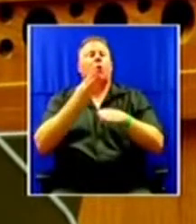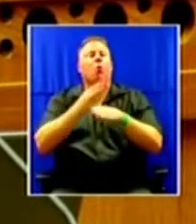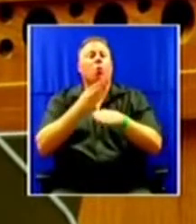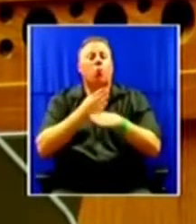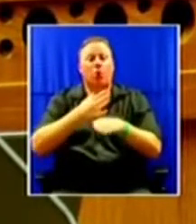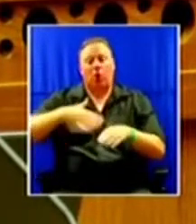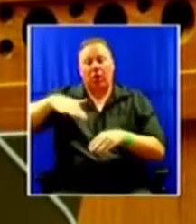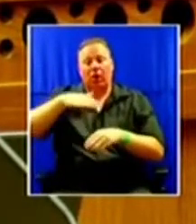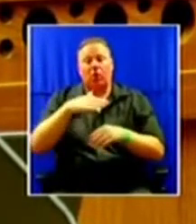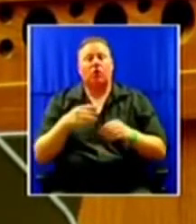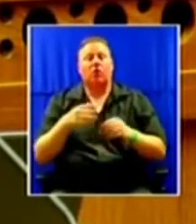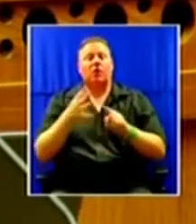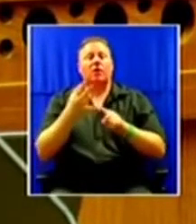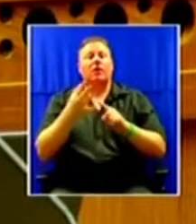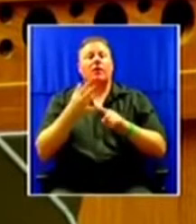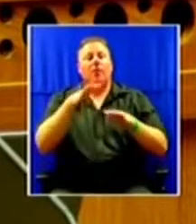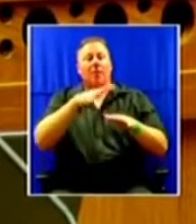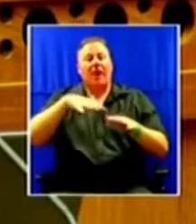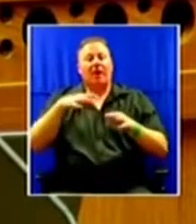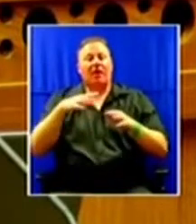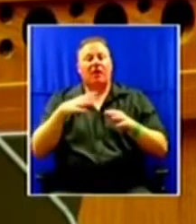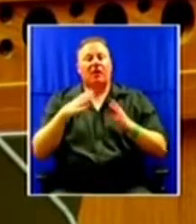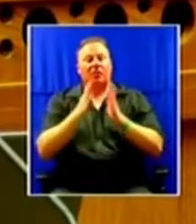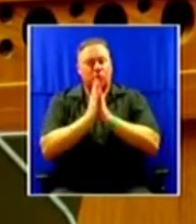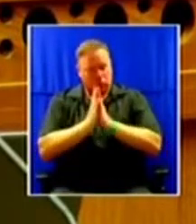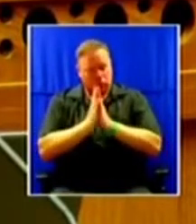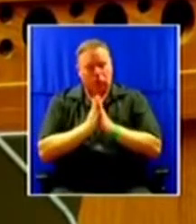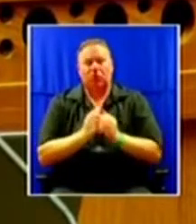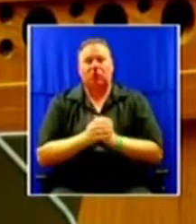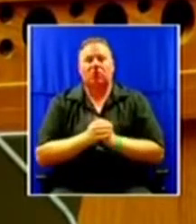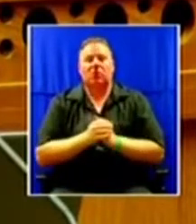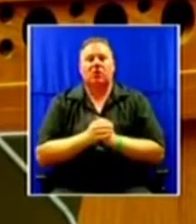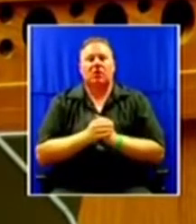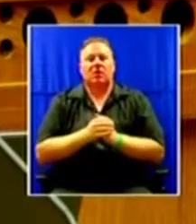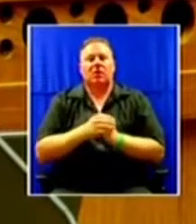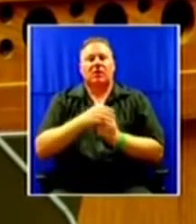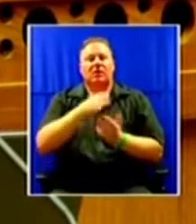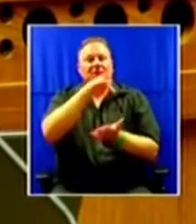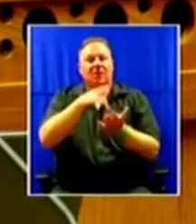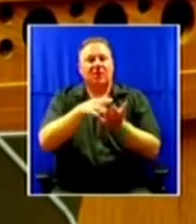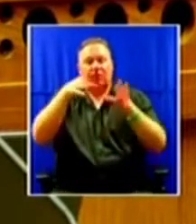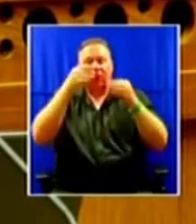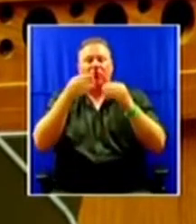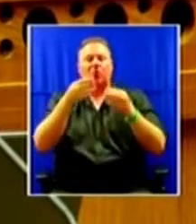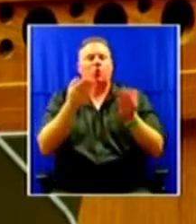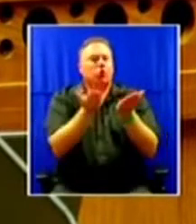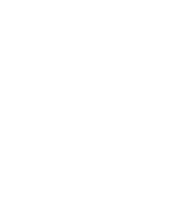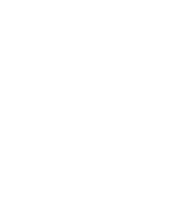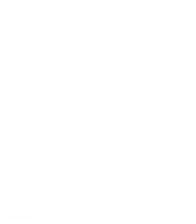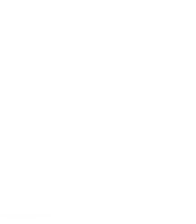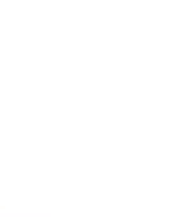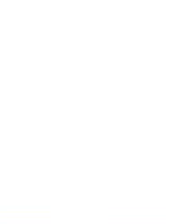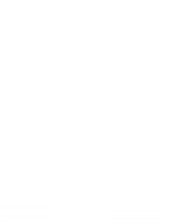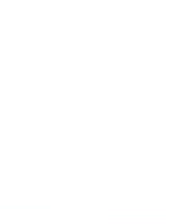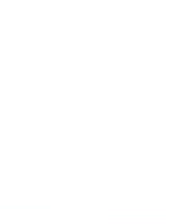places of worship, and in our centers of learning, schools, universities, and colleges.